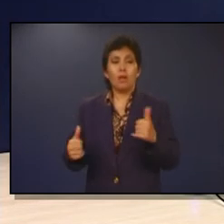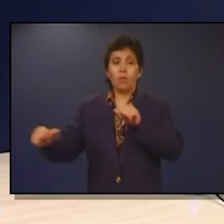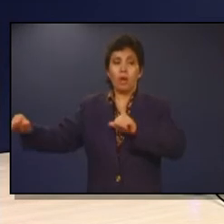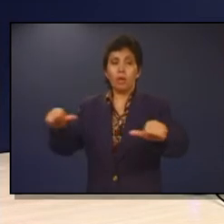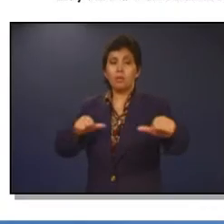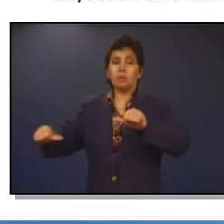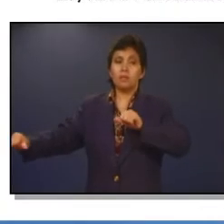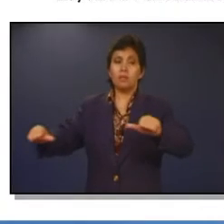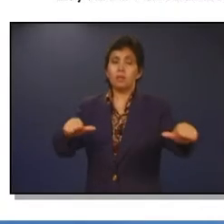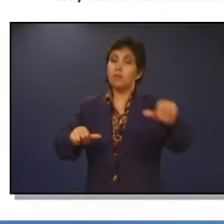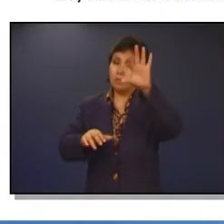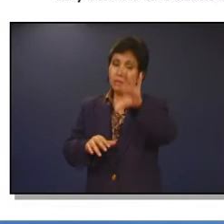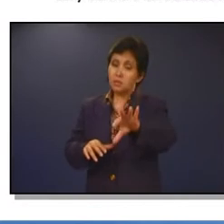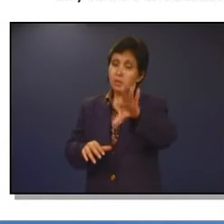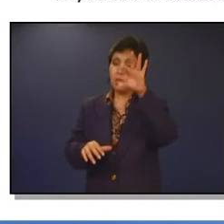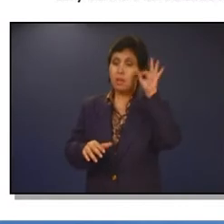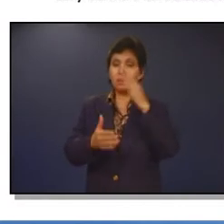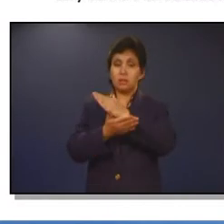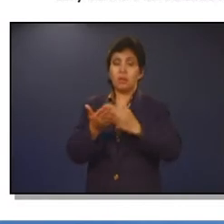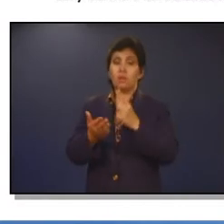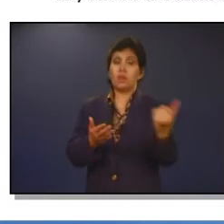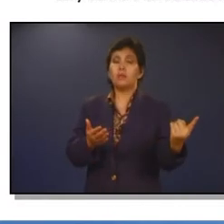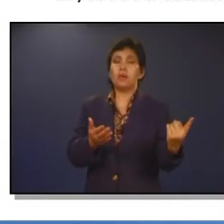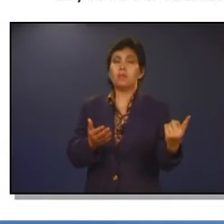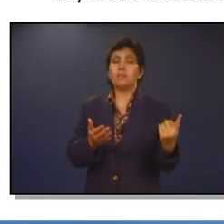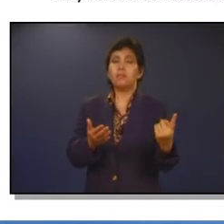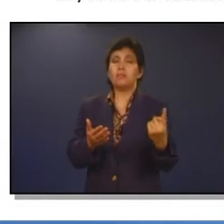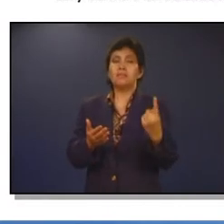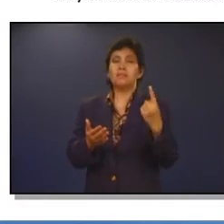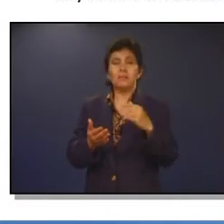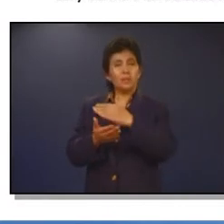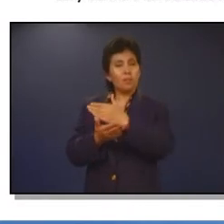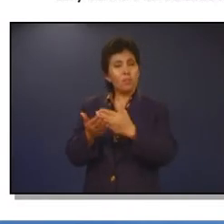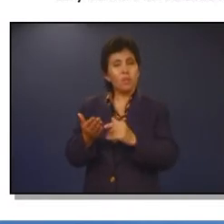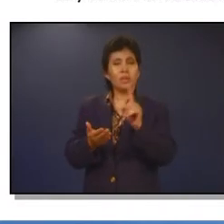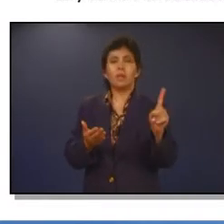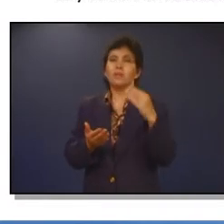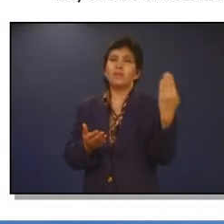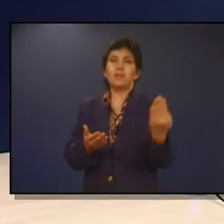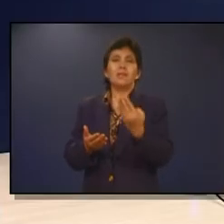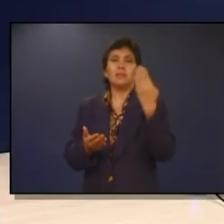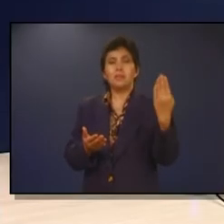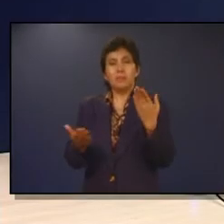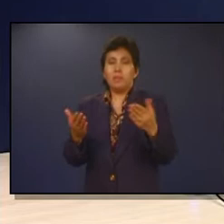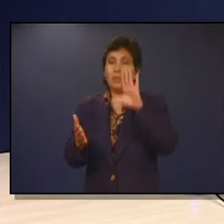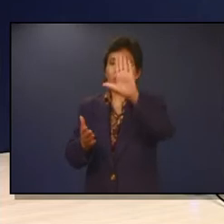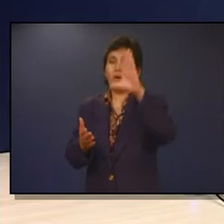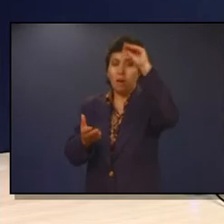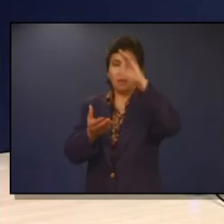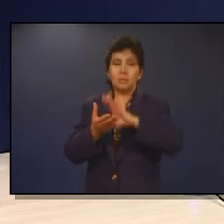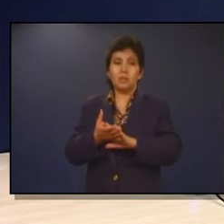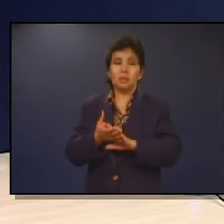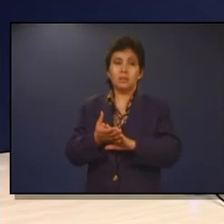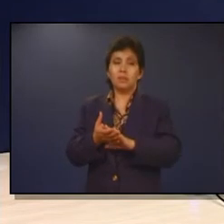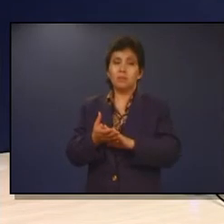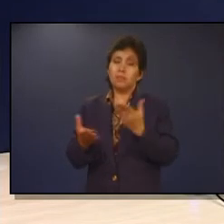Now, activity, you can select someone you are familiar with. Okay, select someone you're familiar with. Could be your spouse,